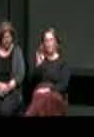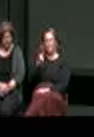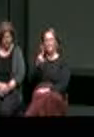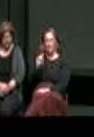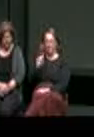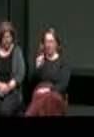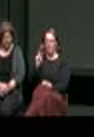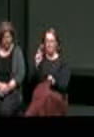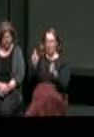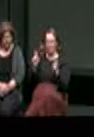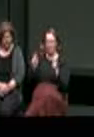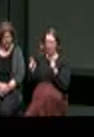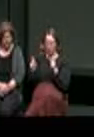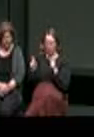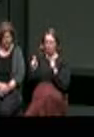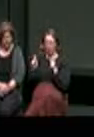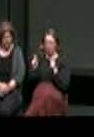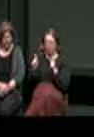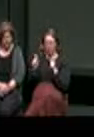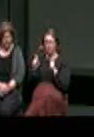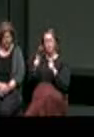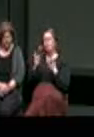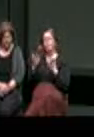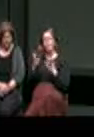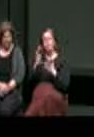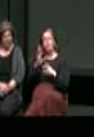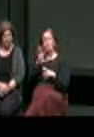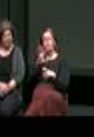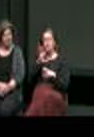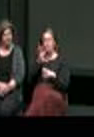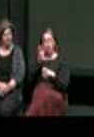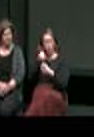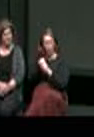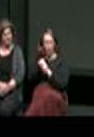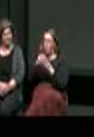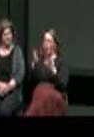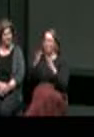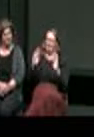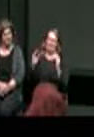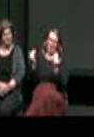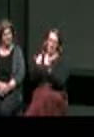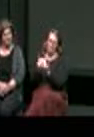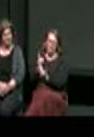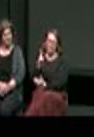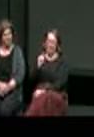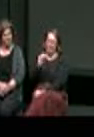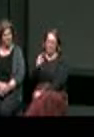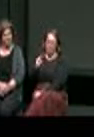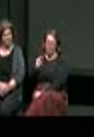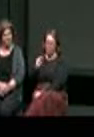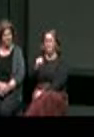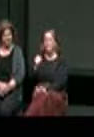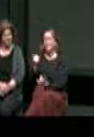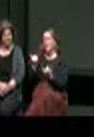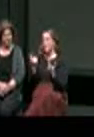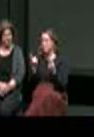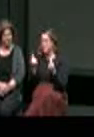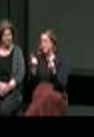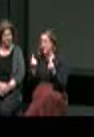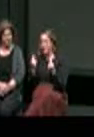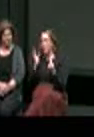modification. Included in habitat modification are dams. And so what we're going to talk about